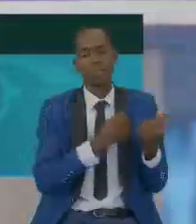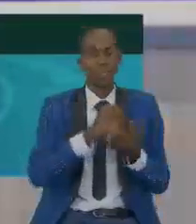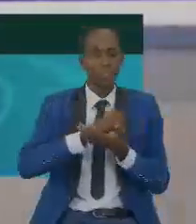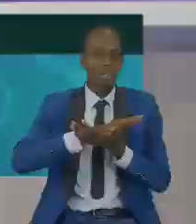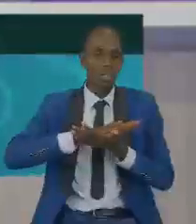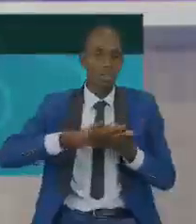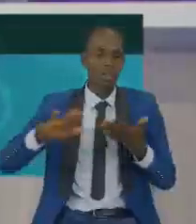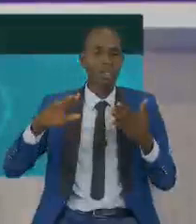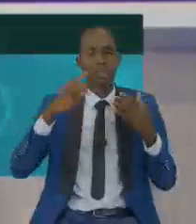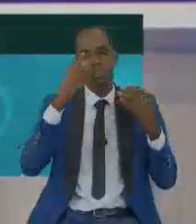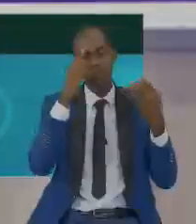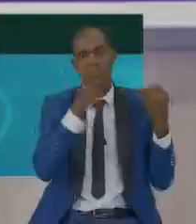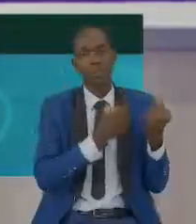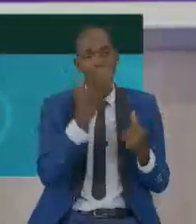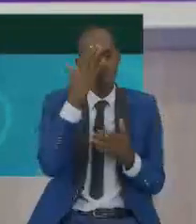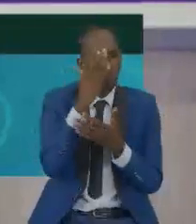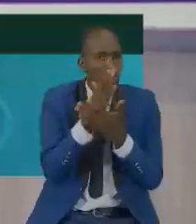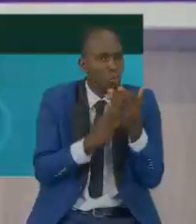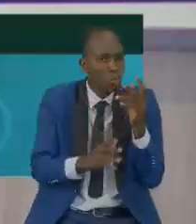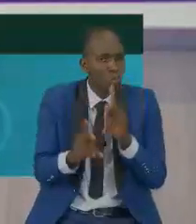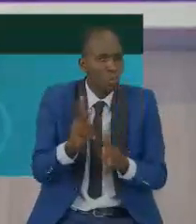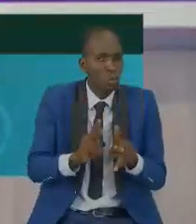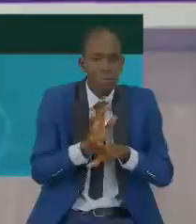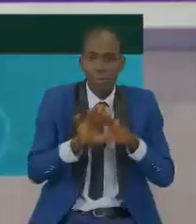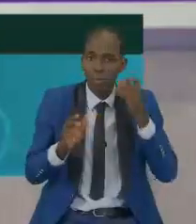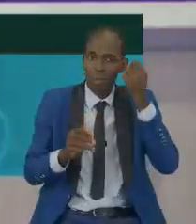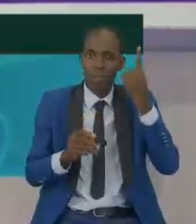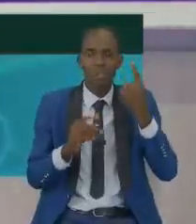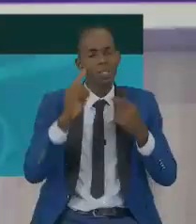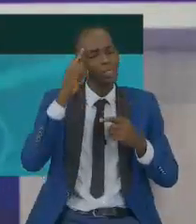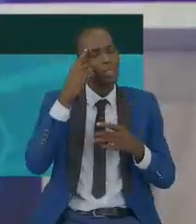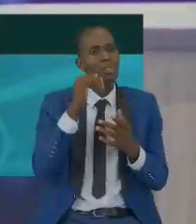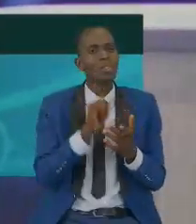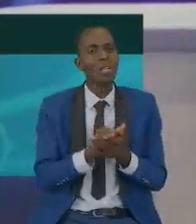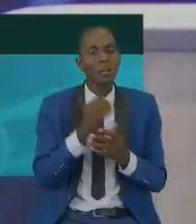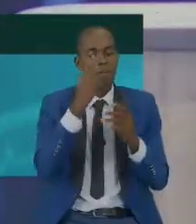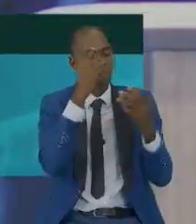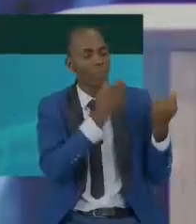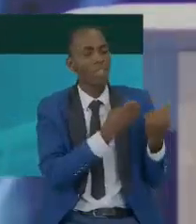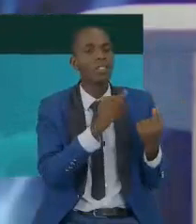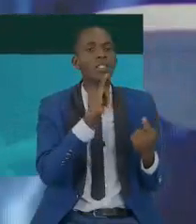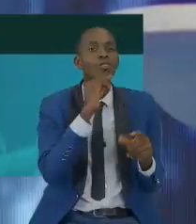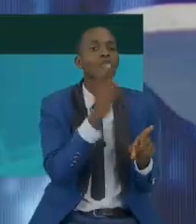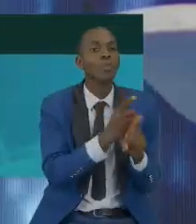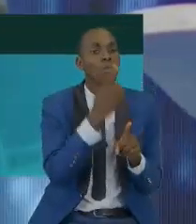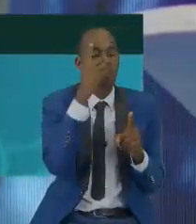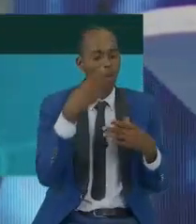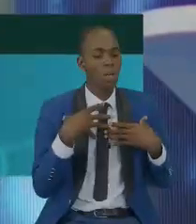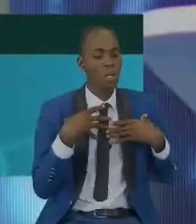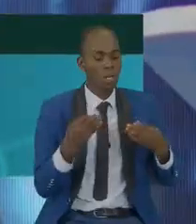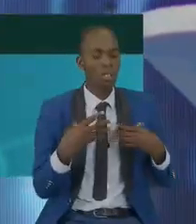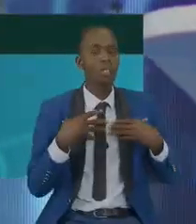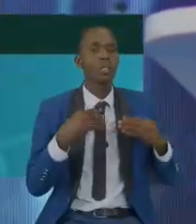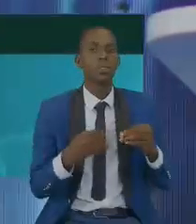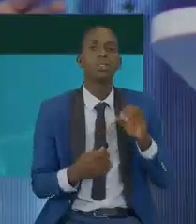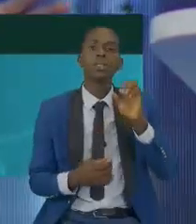Sanctifying faith. You know, some people do not understand. They think faith is only for healing. Yes, of course.